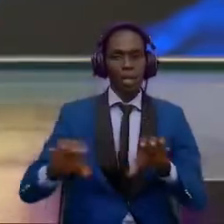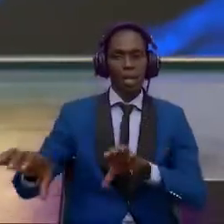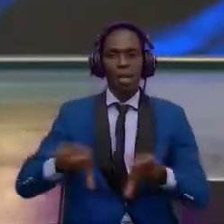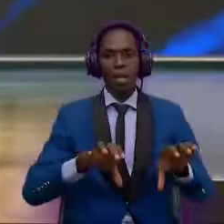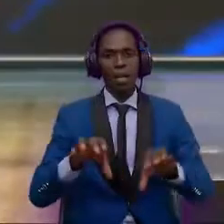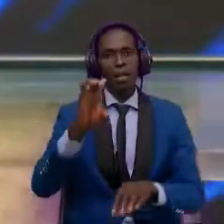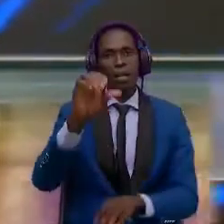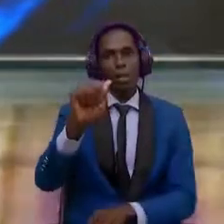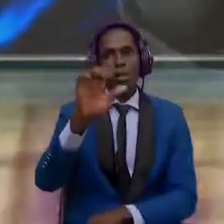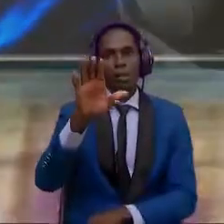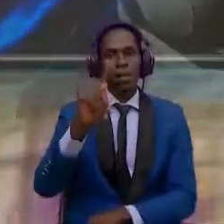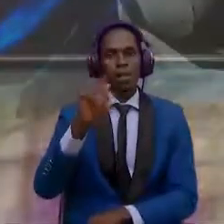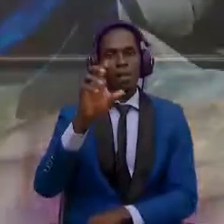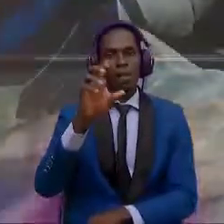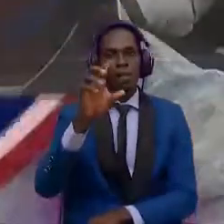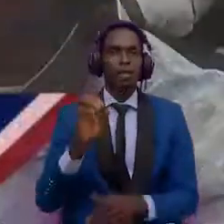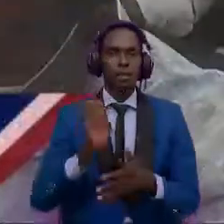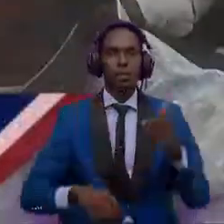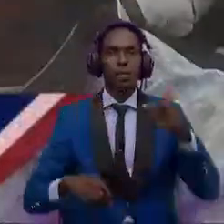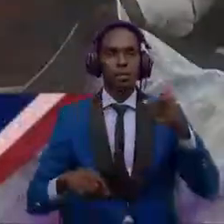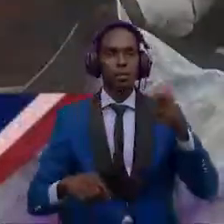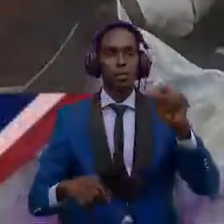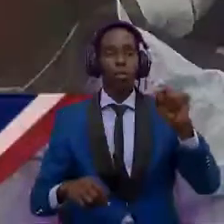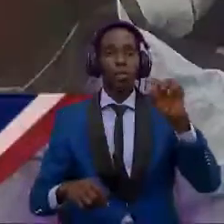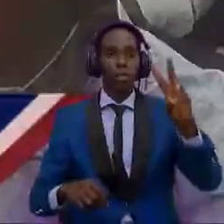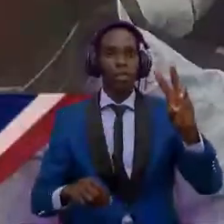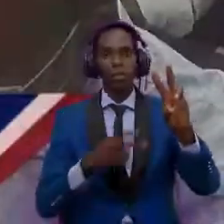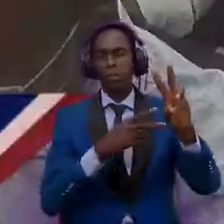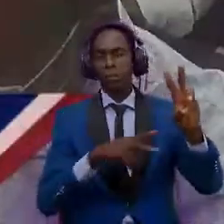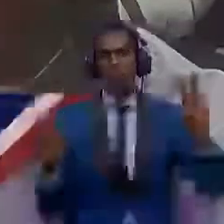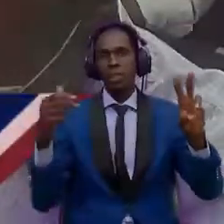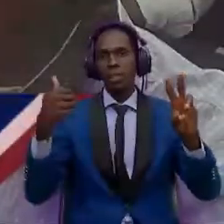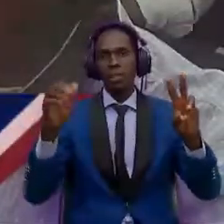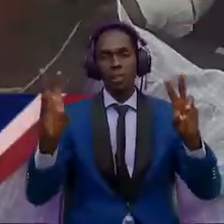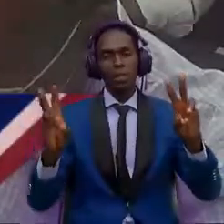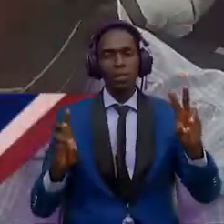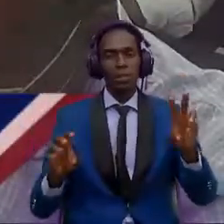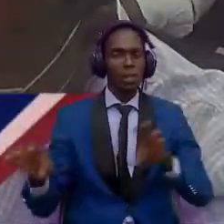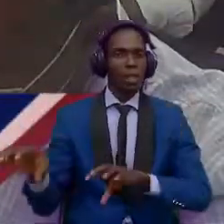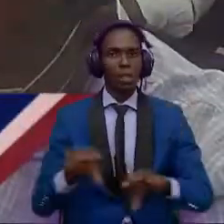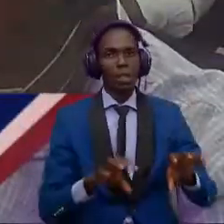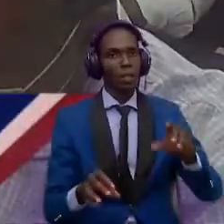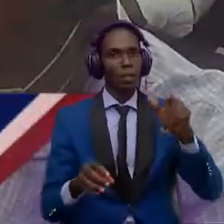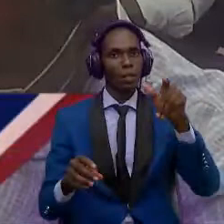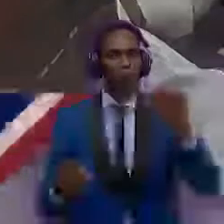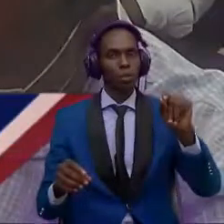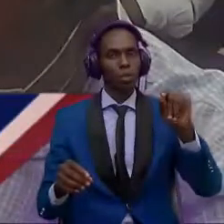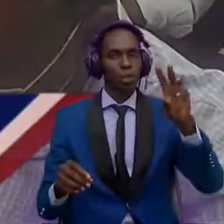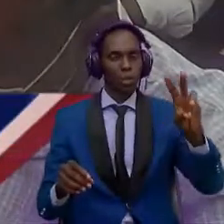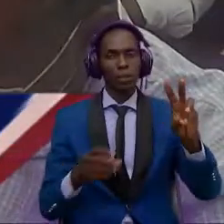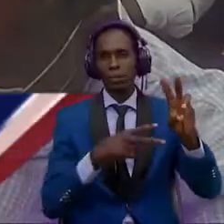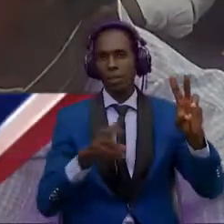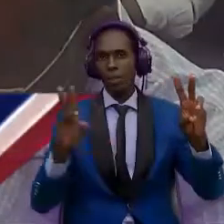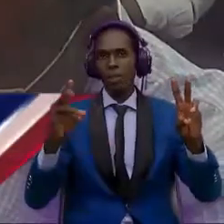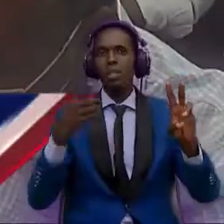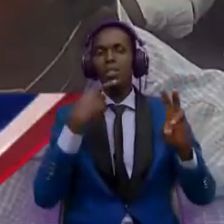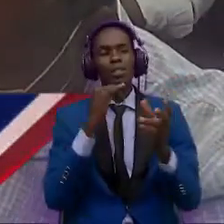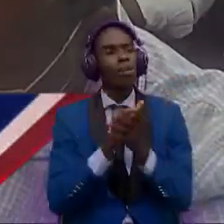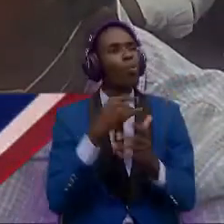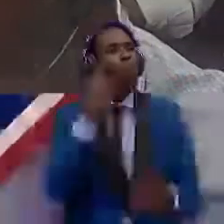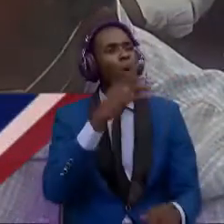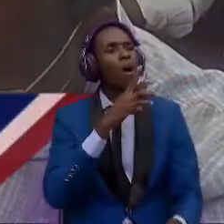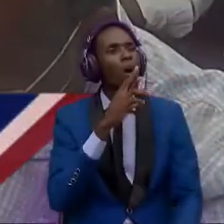we're reading from verse 15. And I said, who art thou, Lord? And he said, I am Jesus, whom